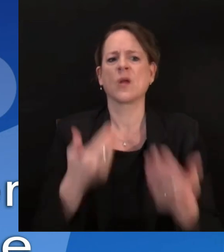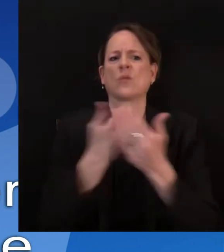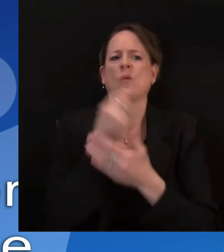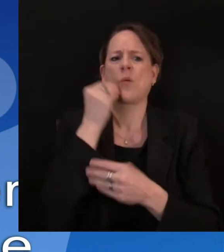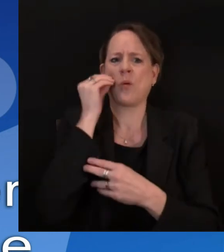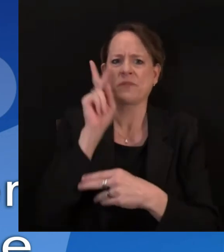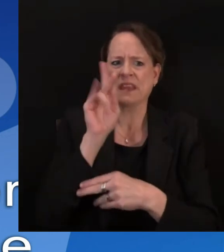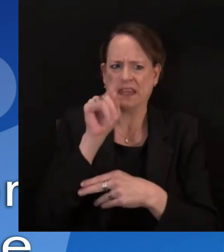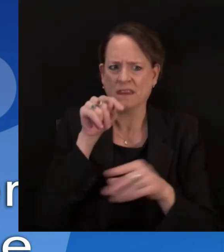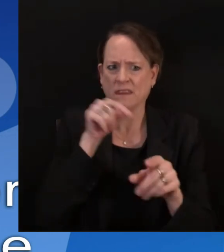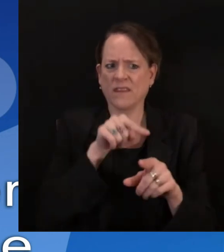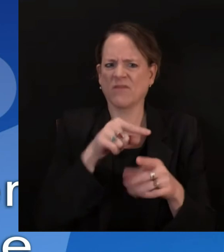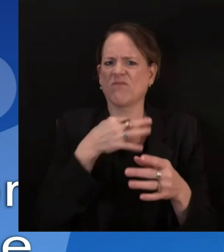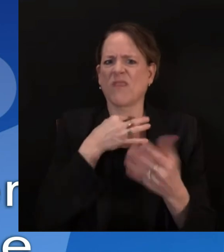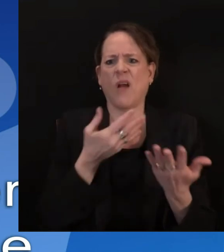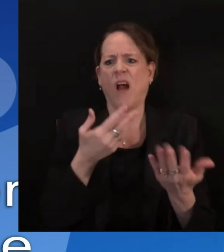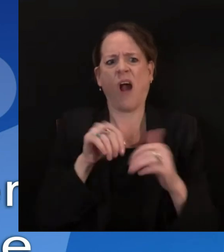in Wisconsin are being